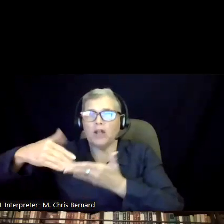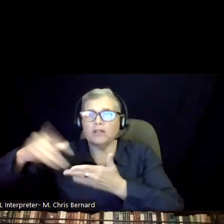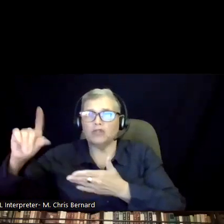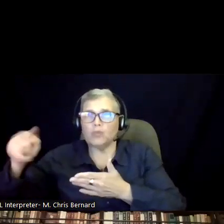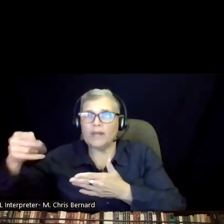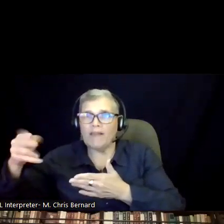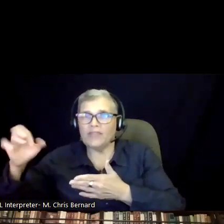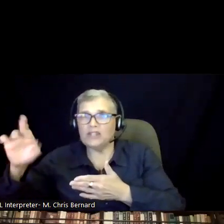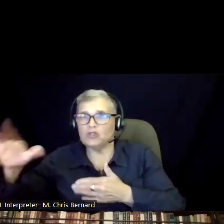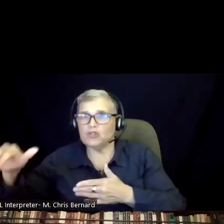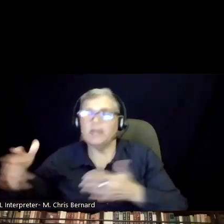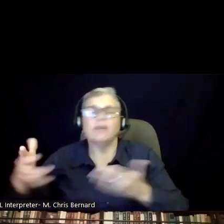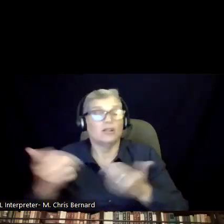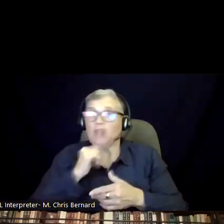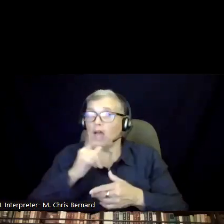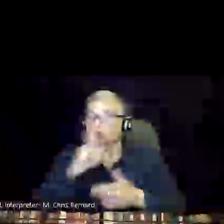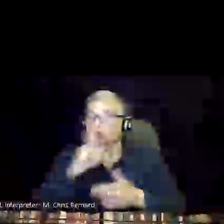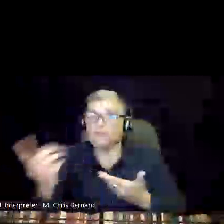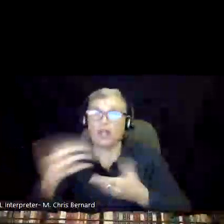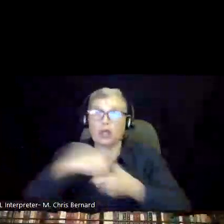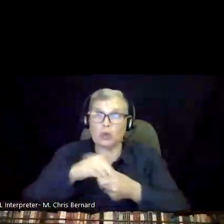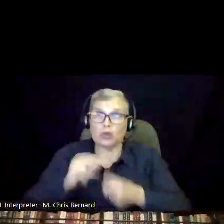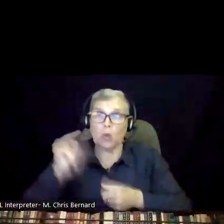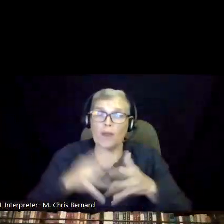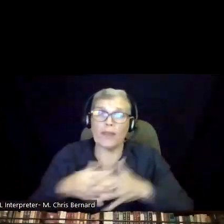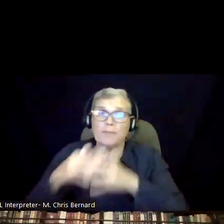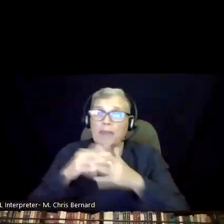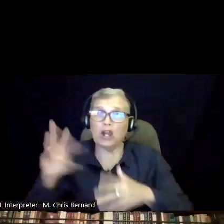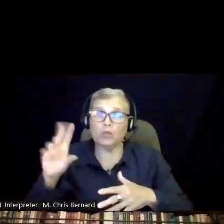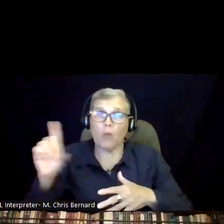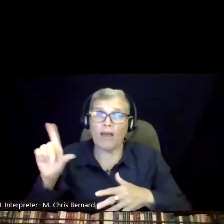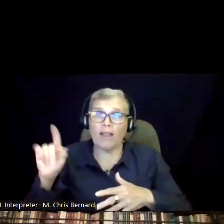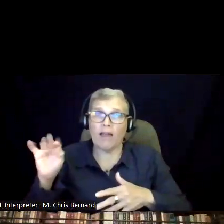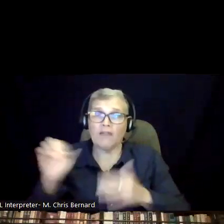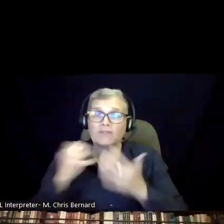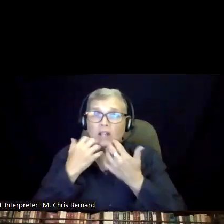or how those are included in the North American model of wildlife conservation.